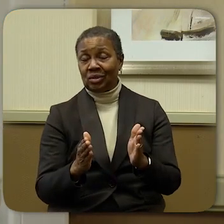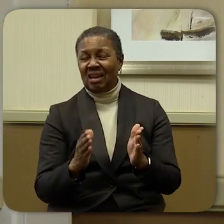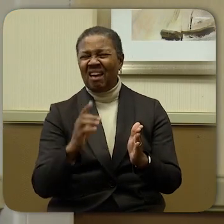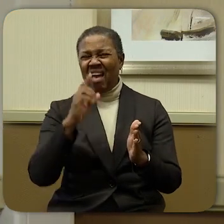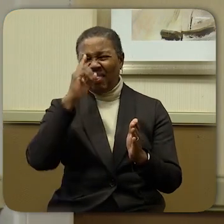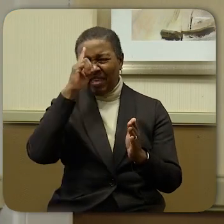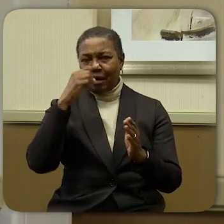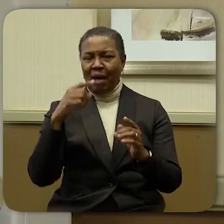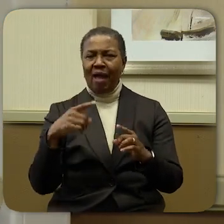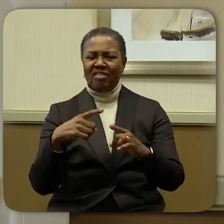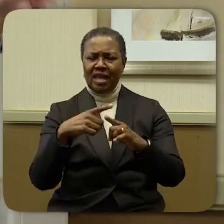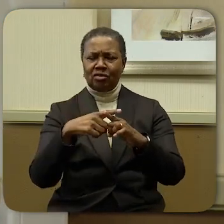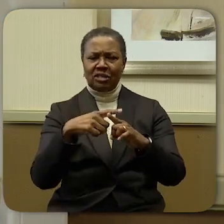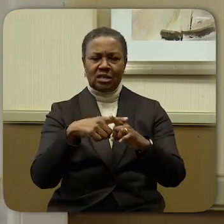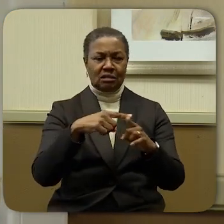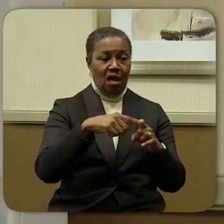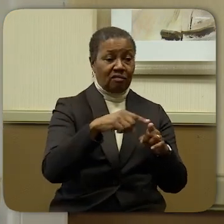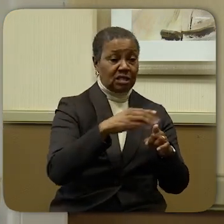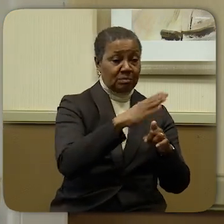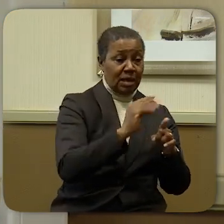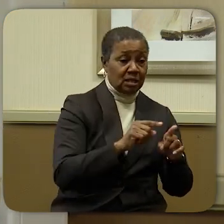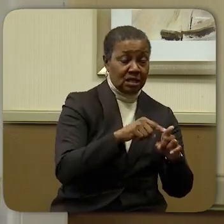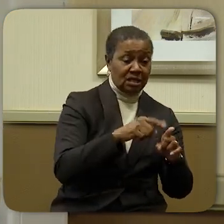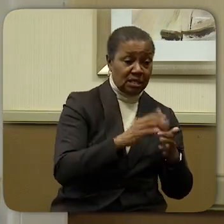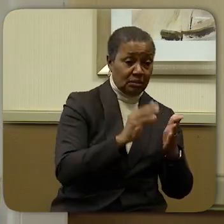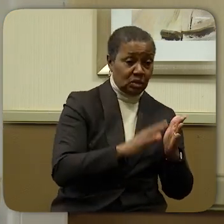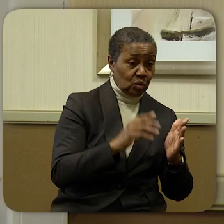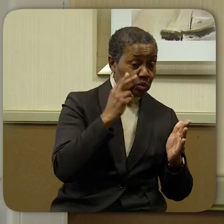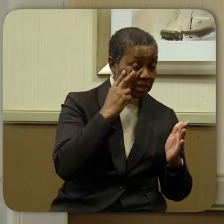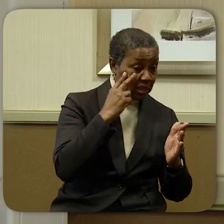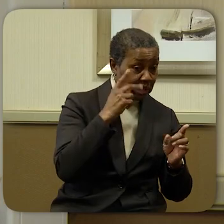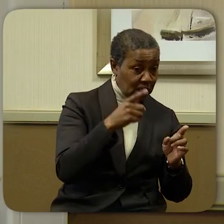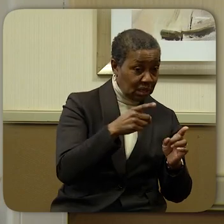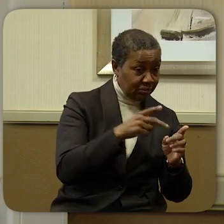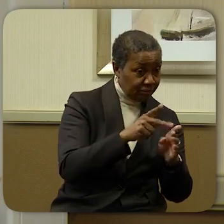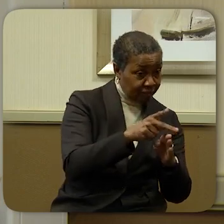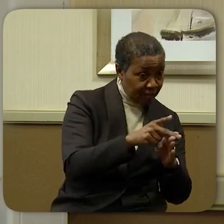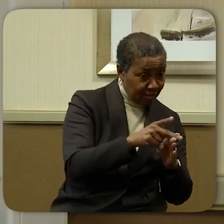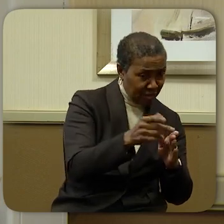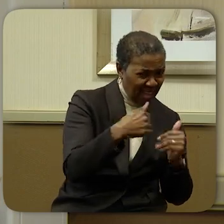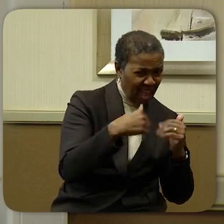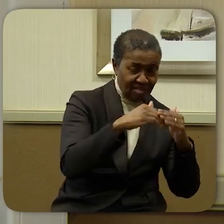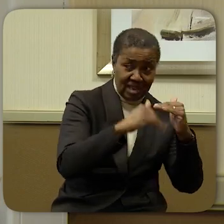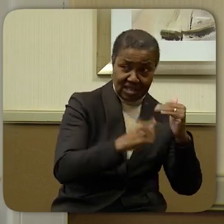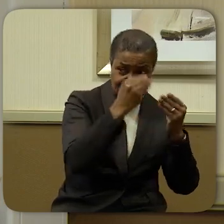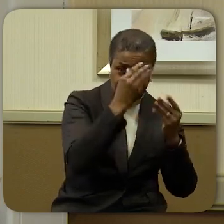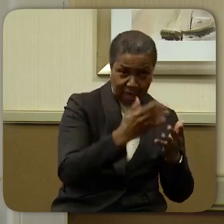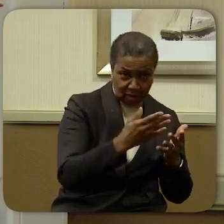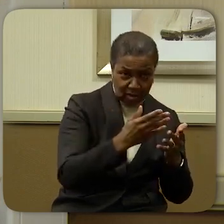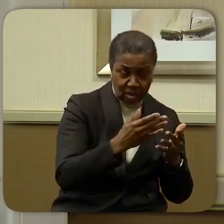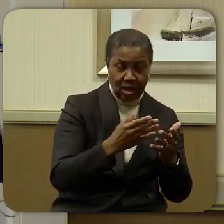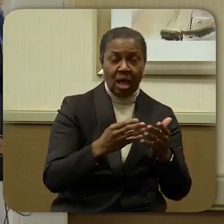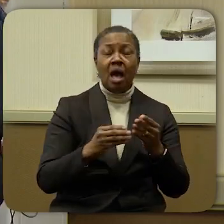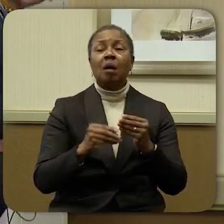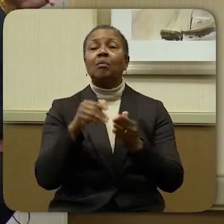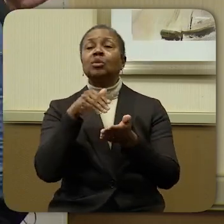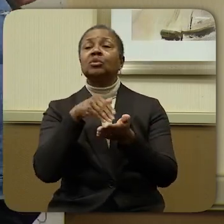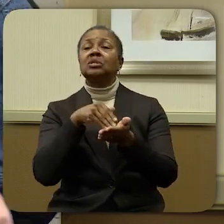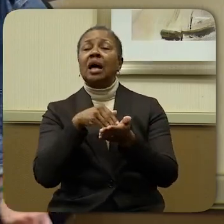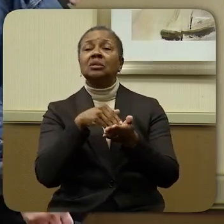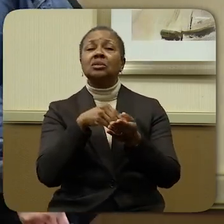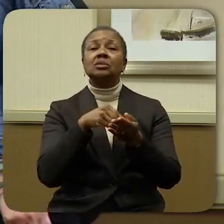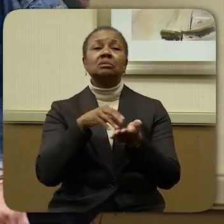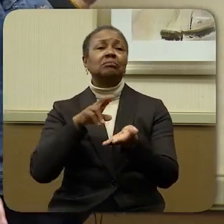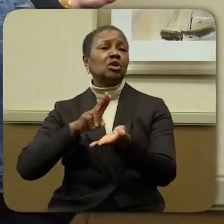intersection of the specialists that some of your students may be seeing, there's probably even less information. Most doctors and